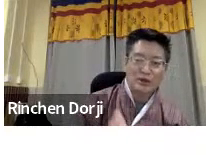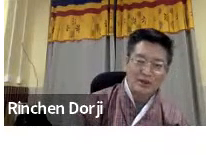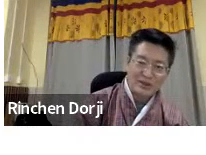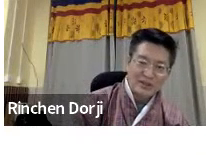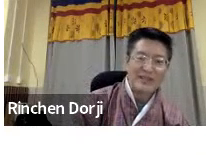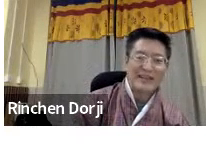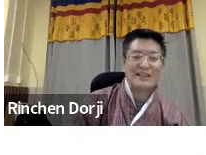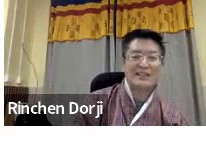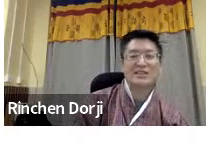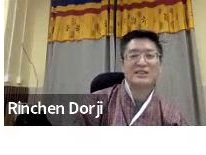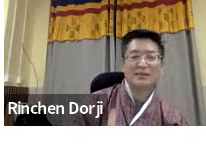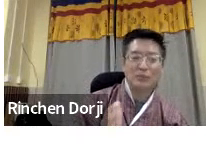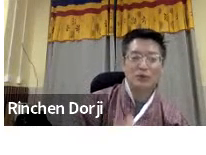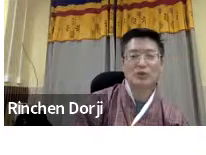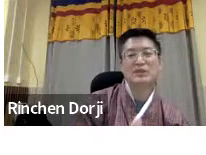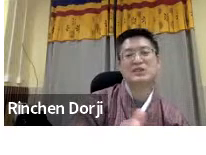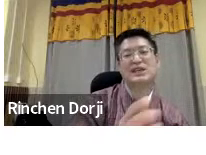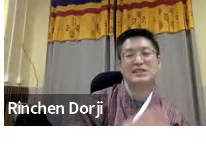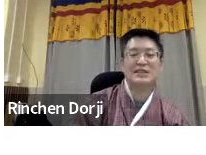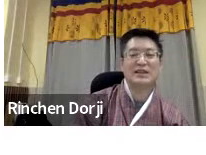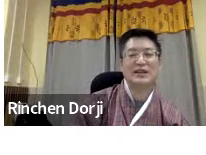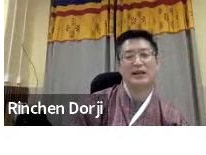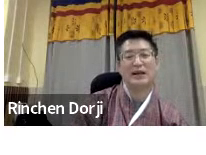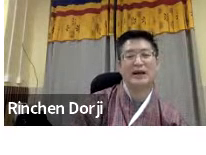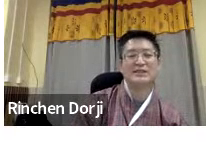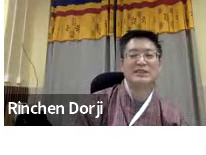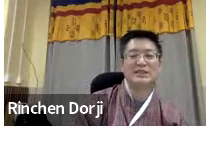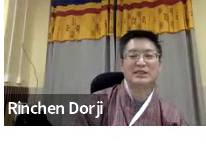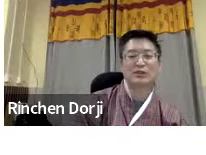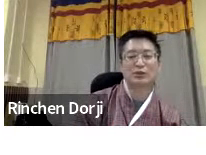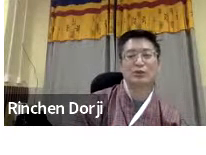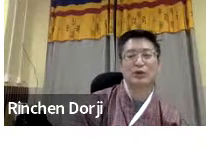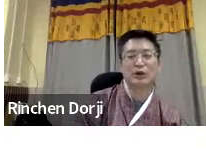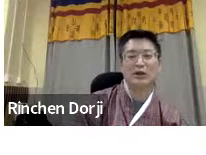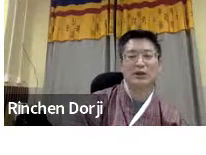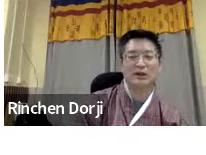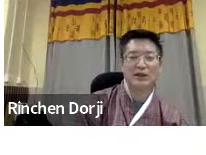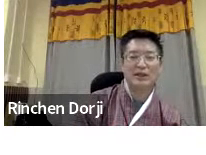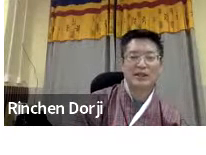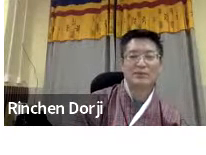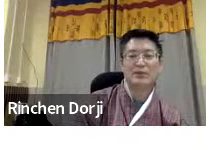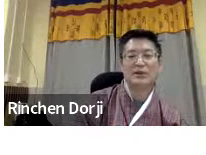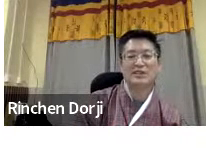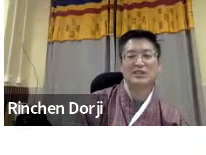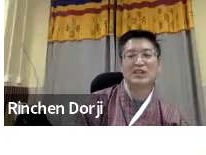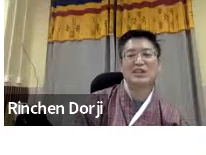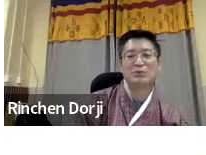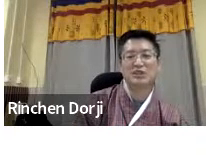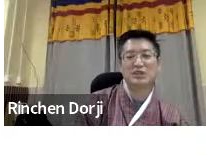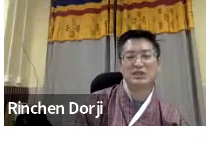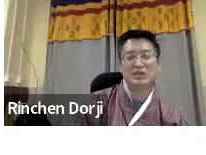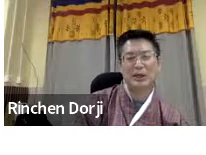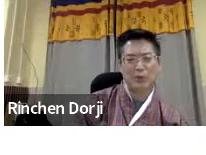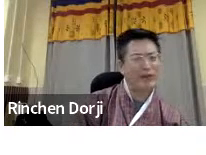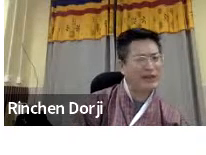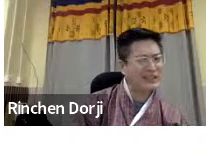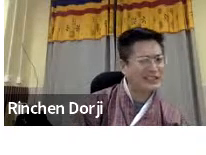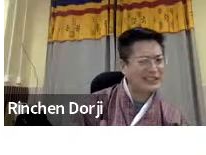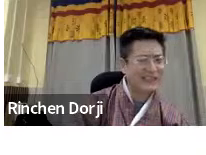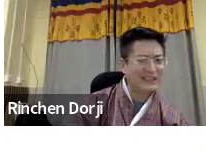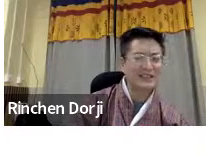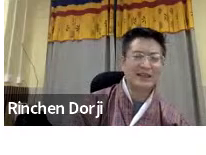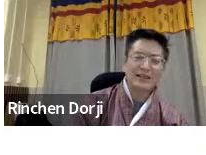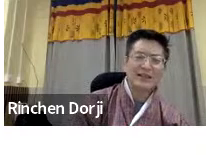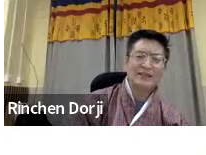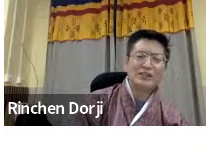to get tested, and most of these cases are detected through that screening procedures. We have had